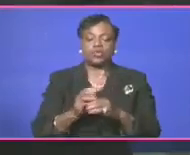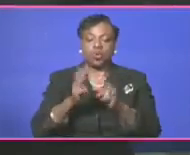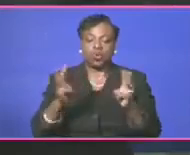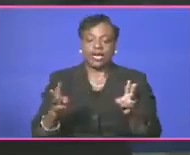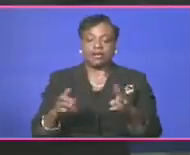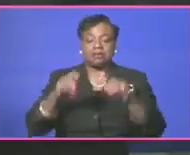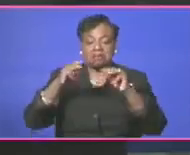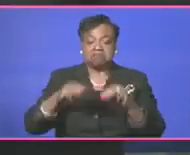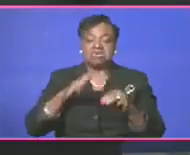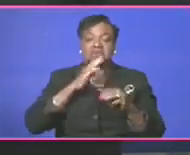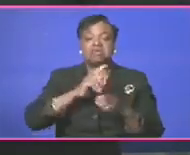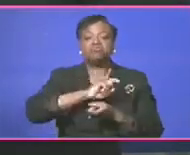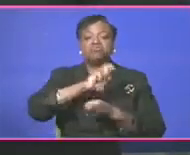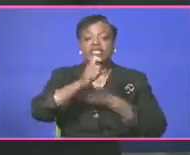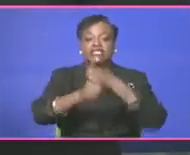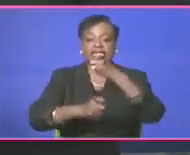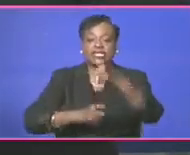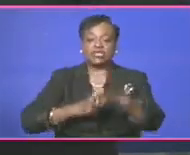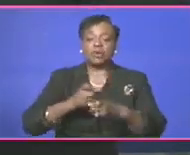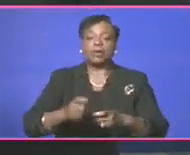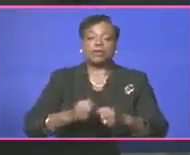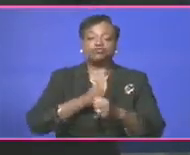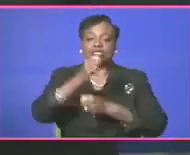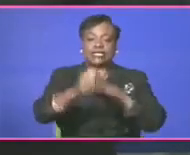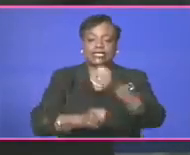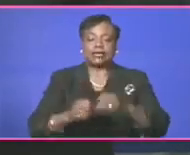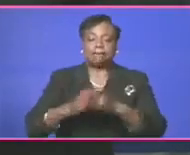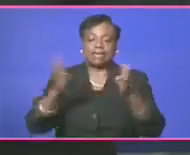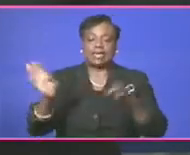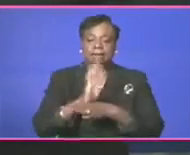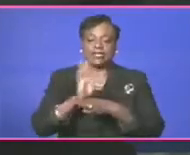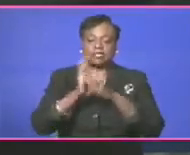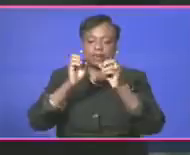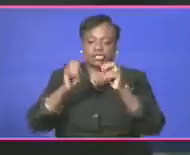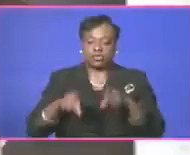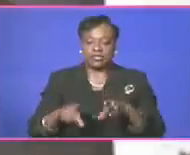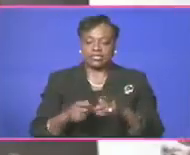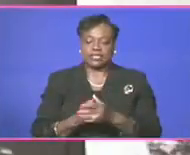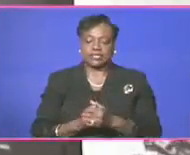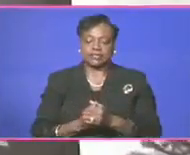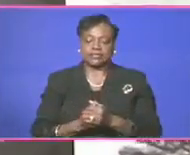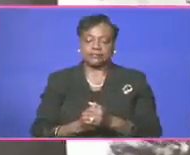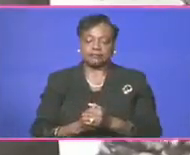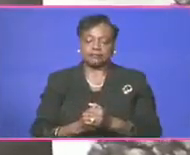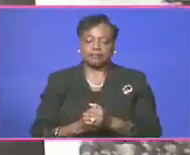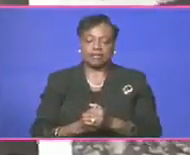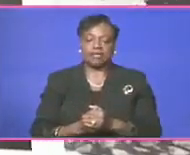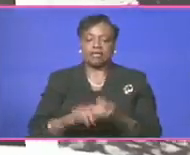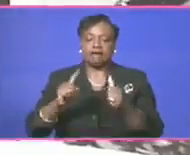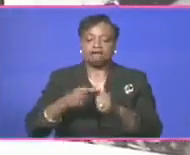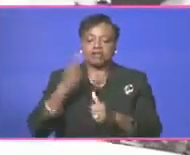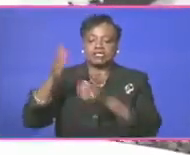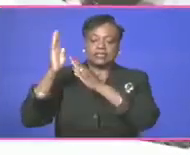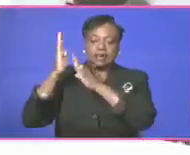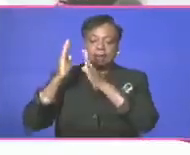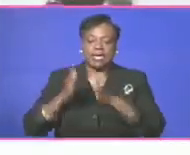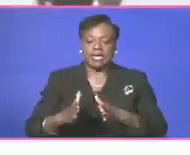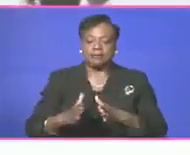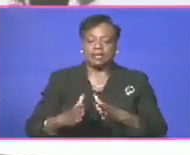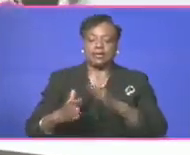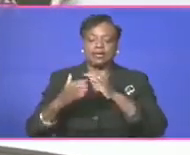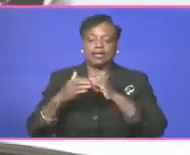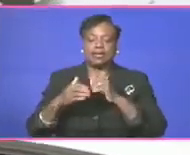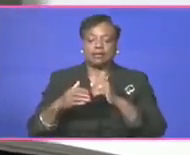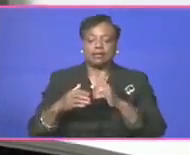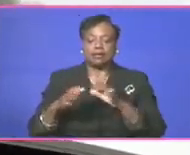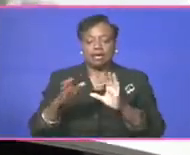into some big business opportunities. Clint Watson reports. They were the first Bahamian company to achieve such a feat,